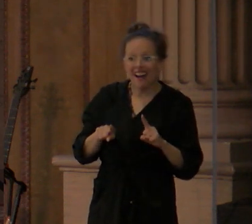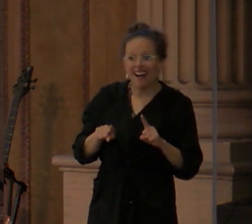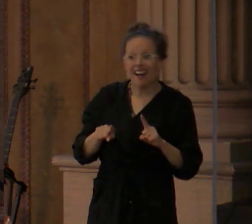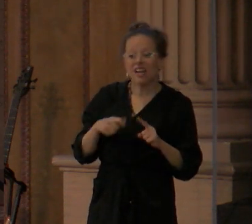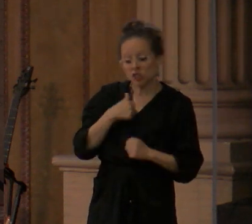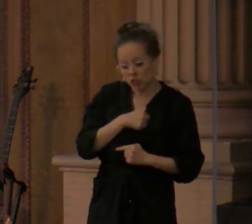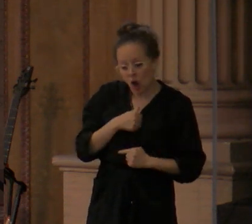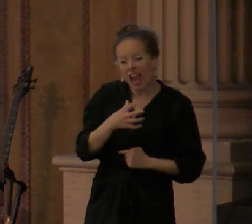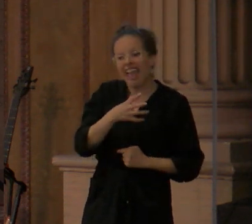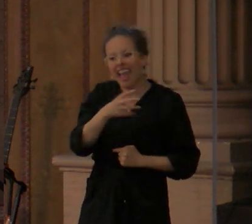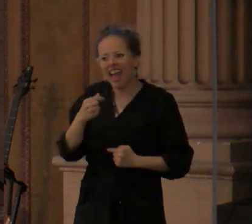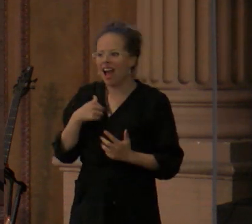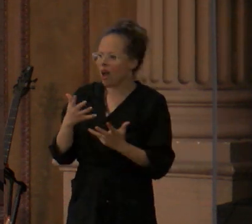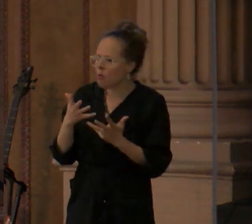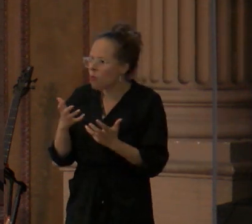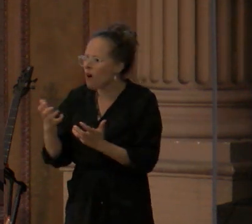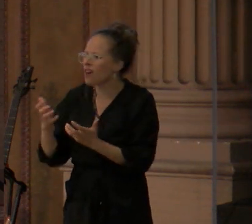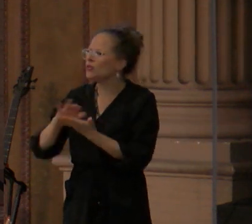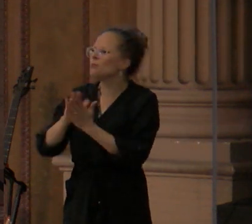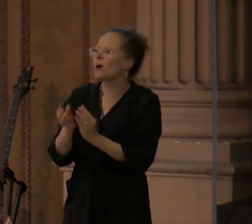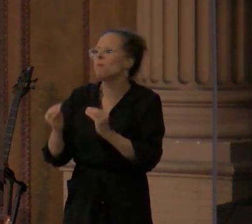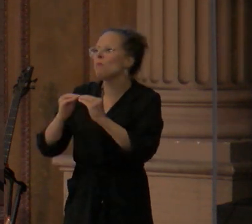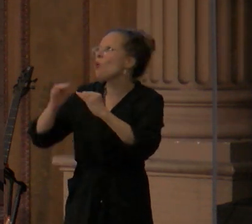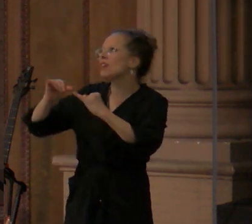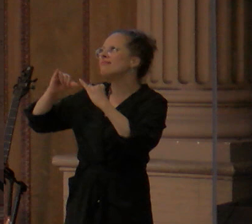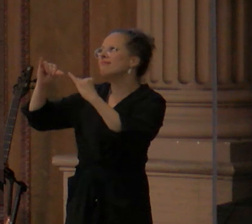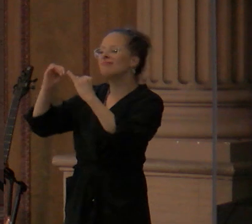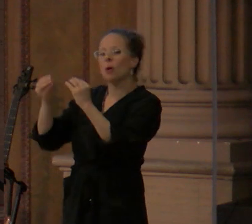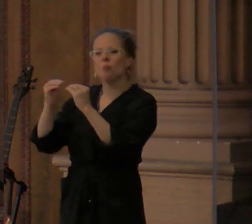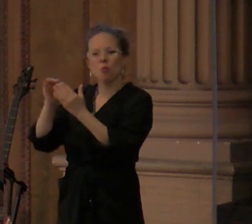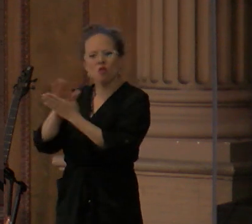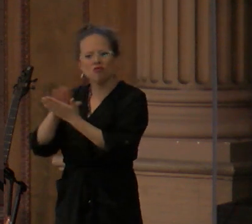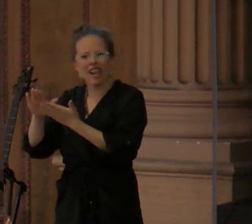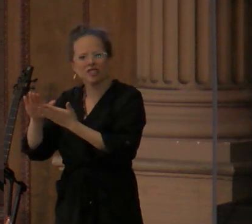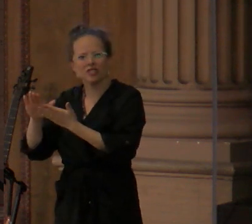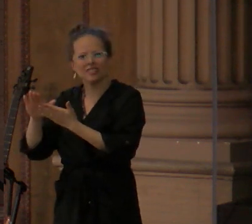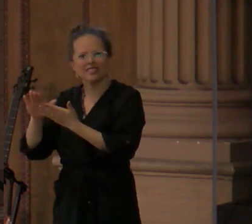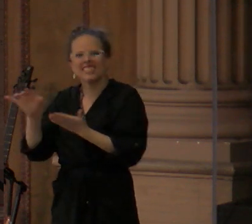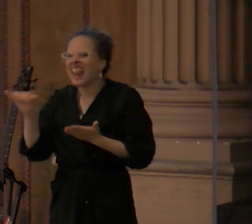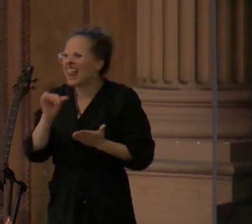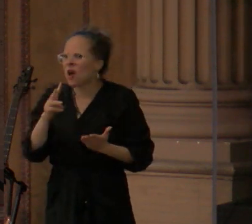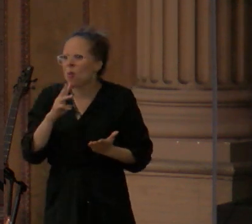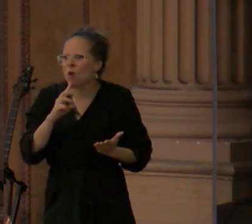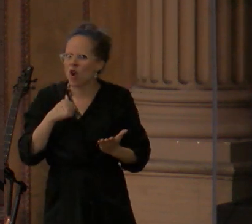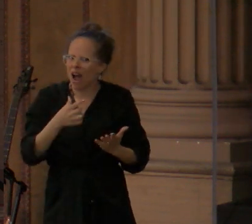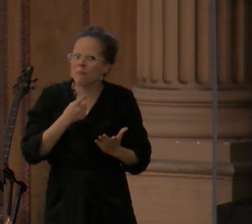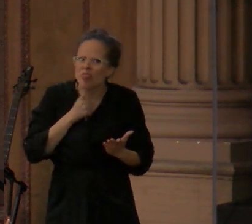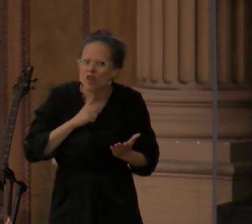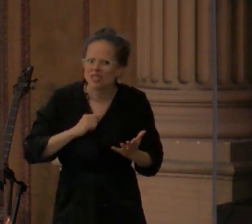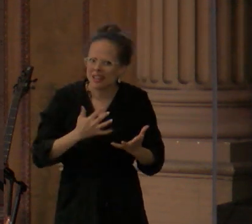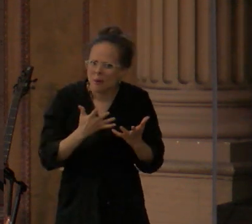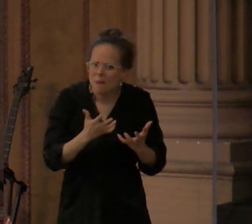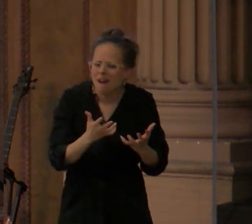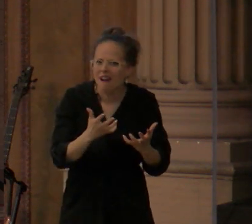And we want it like we want food. We want it like we want drink. We hunger and we thirst for it.